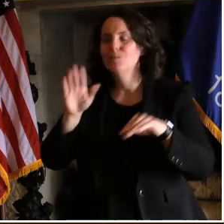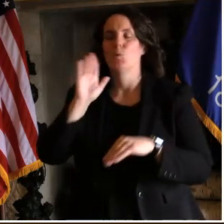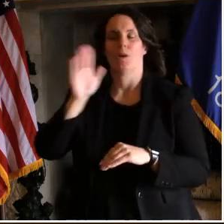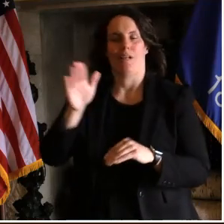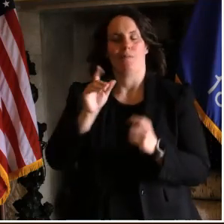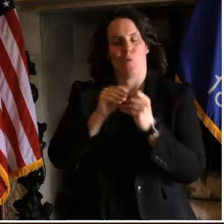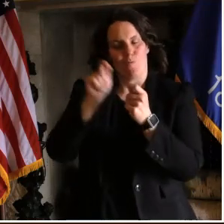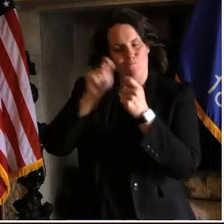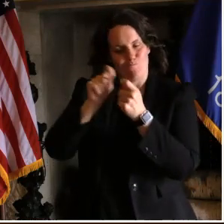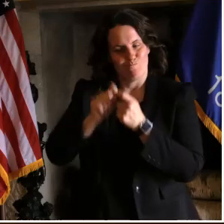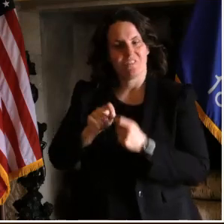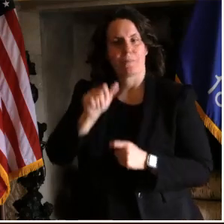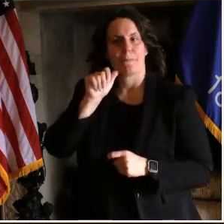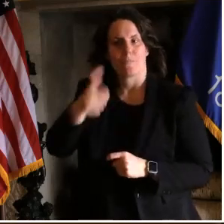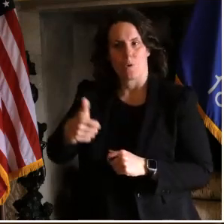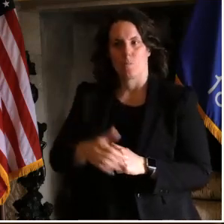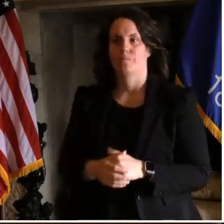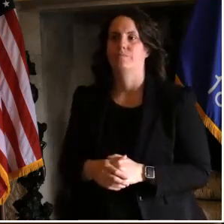Sarah?